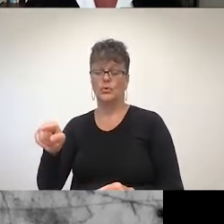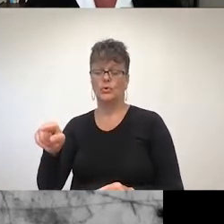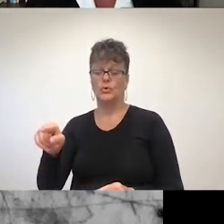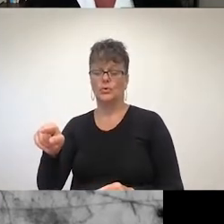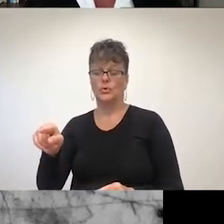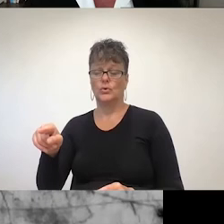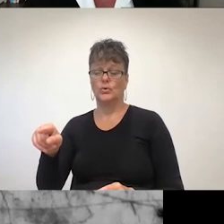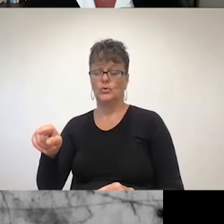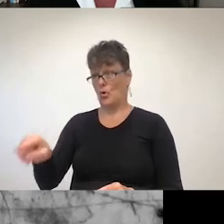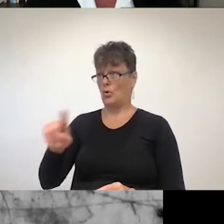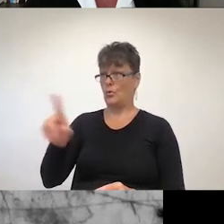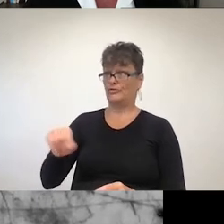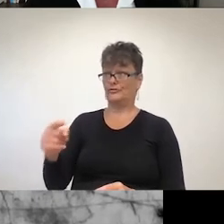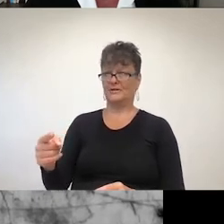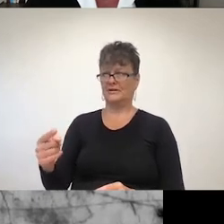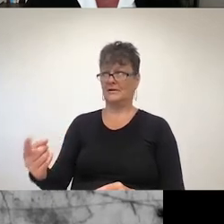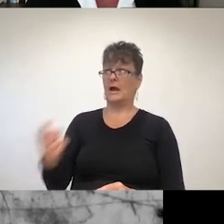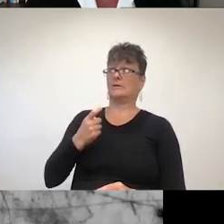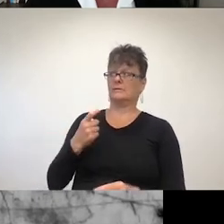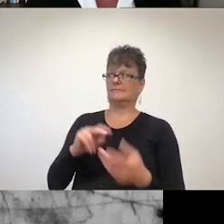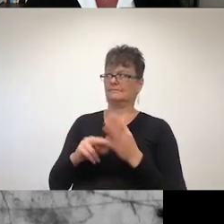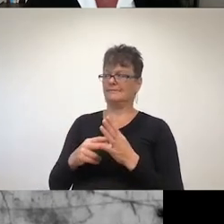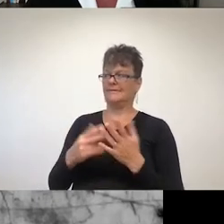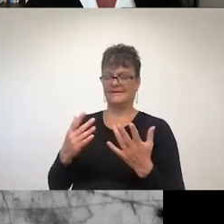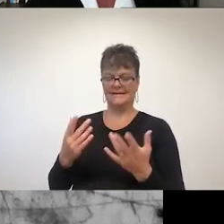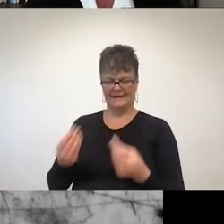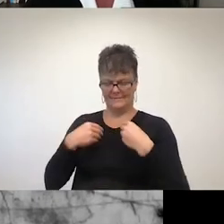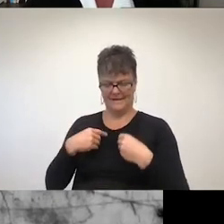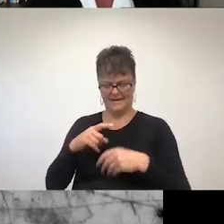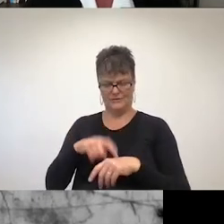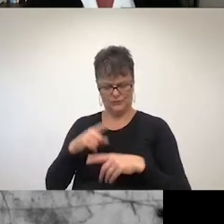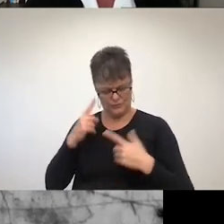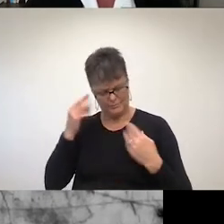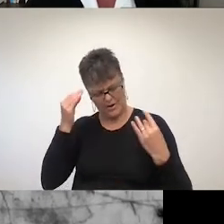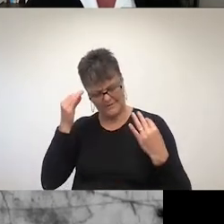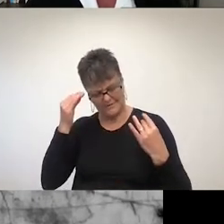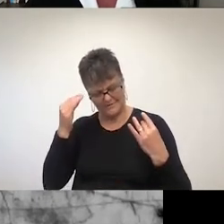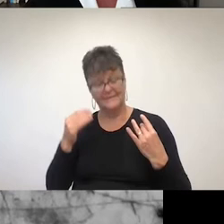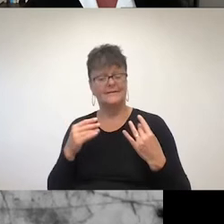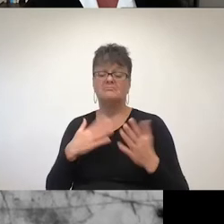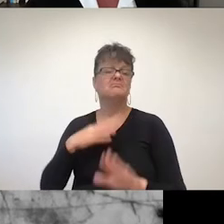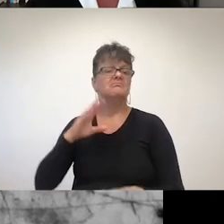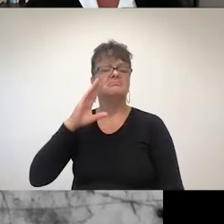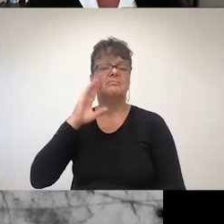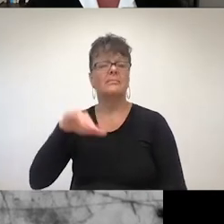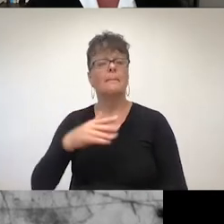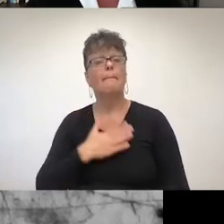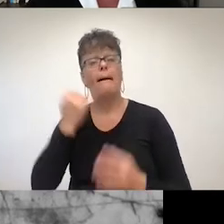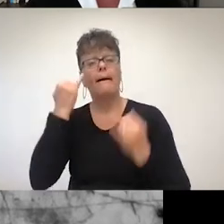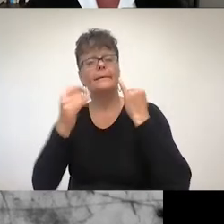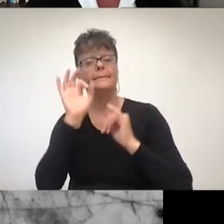to pause and state explicitly that I know that many of my recommendations are going to land differently with